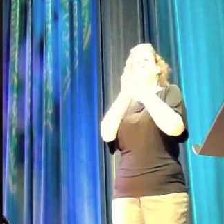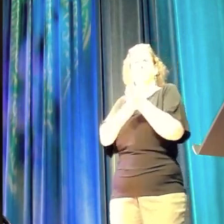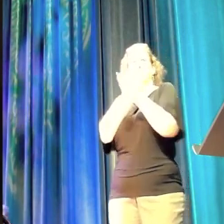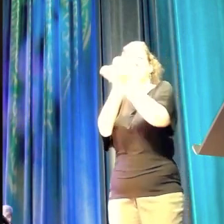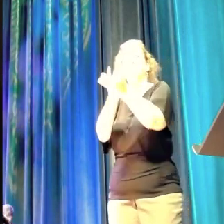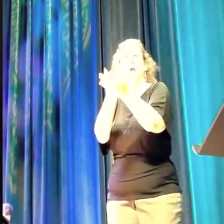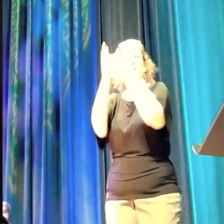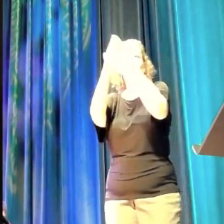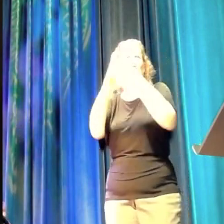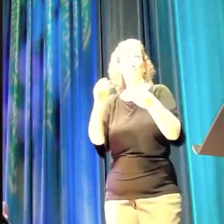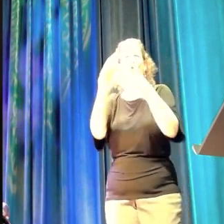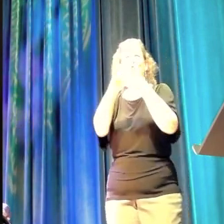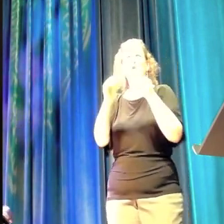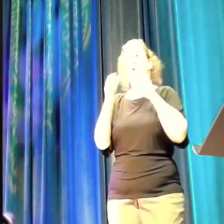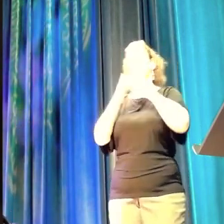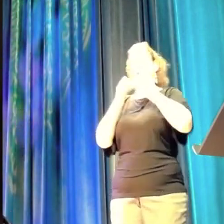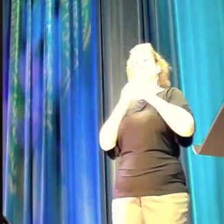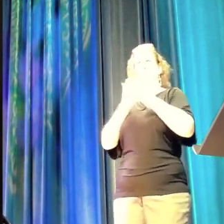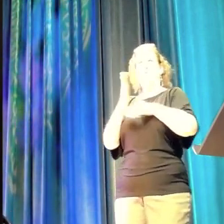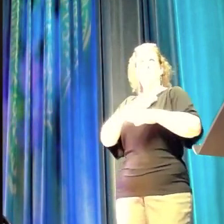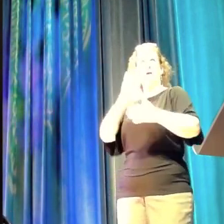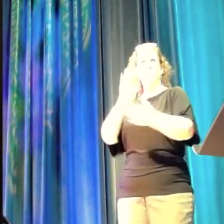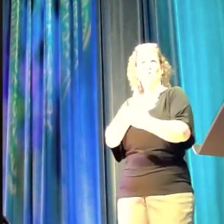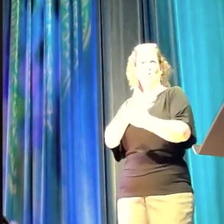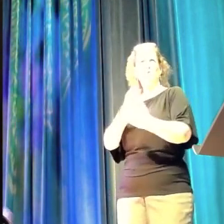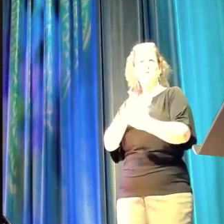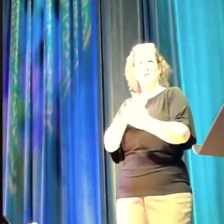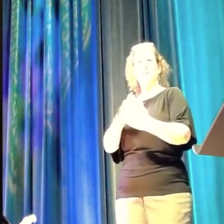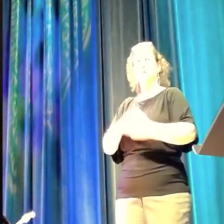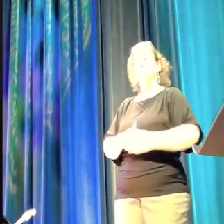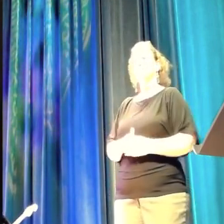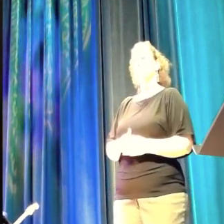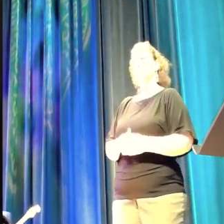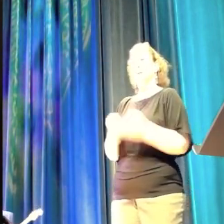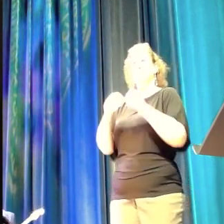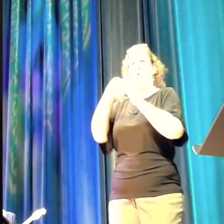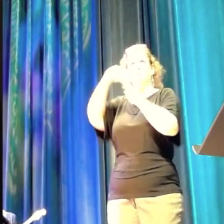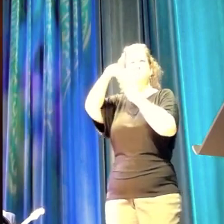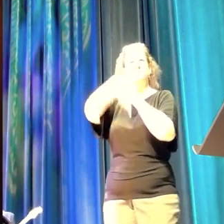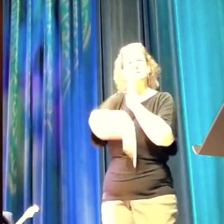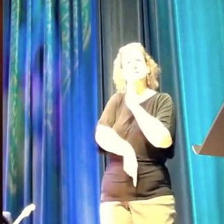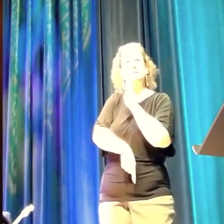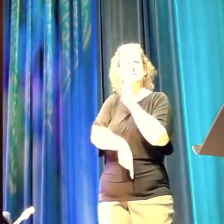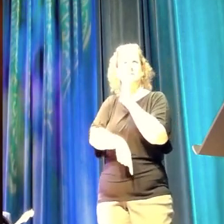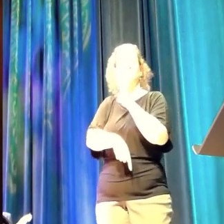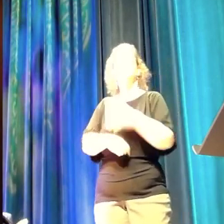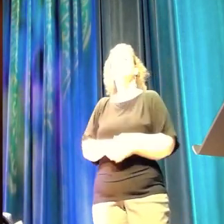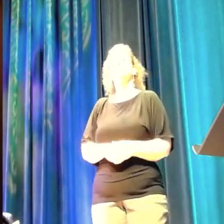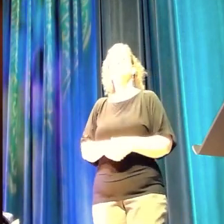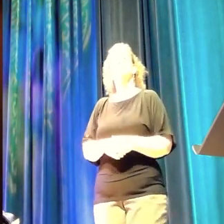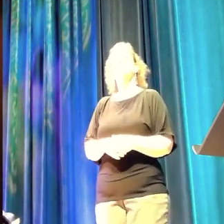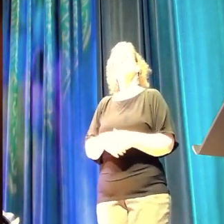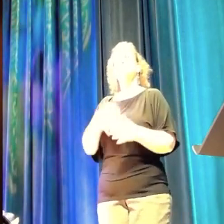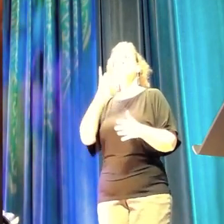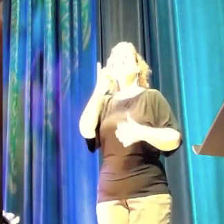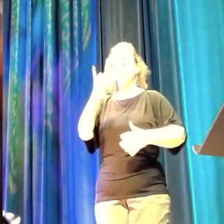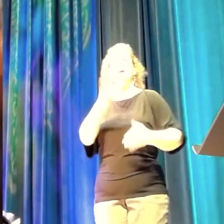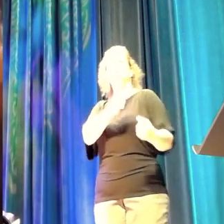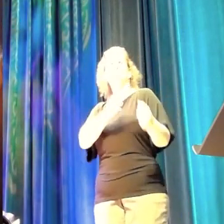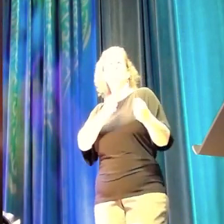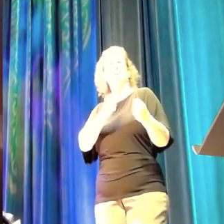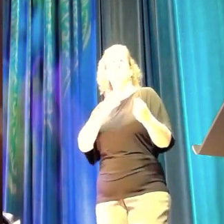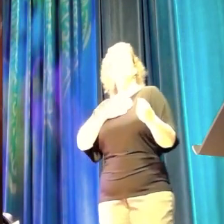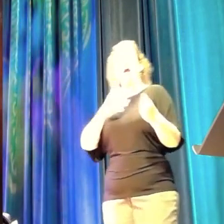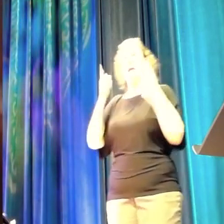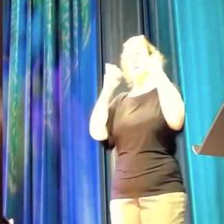story or message through my music in a more detailed fashion. It has strengthened my